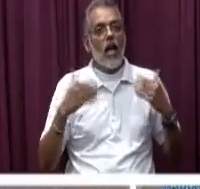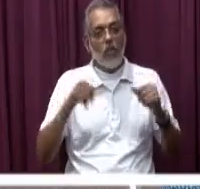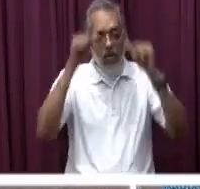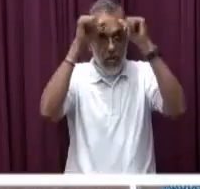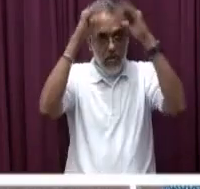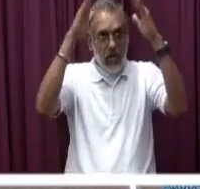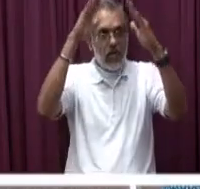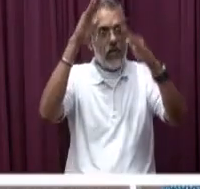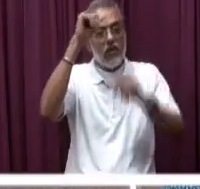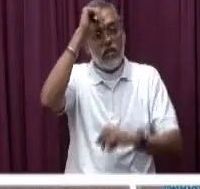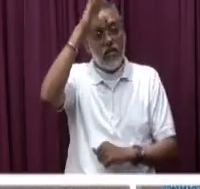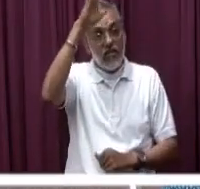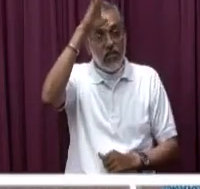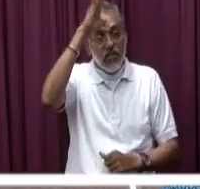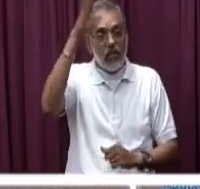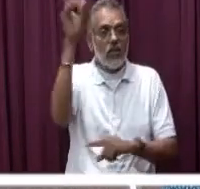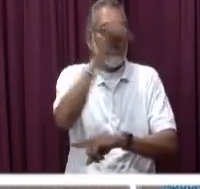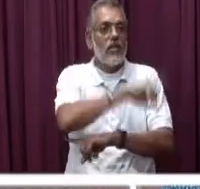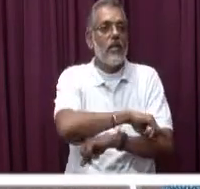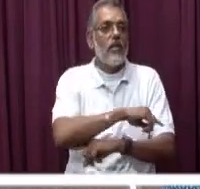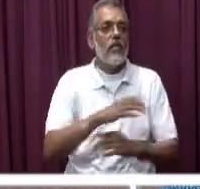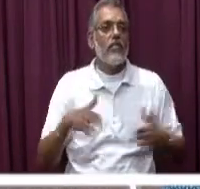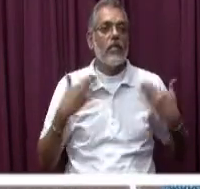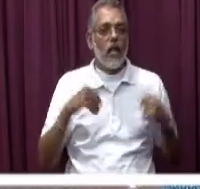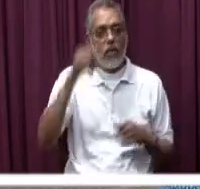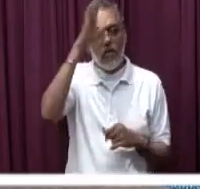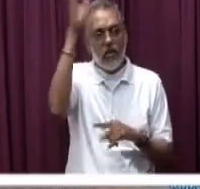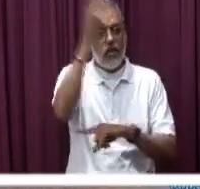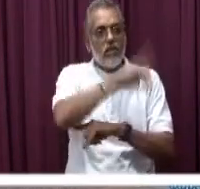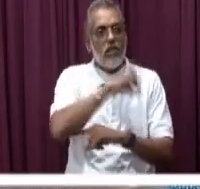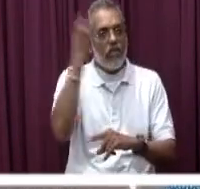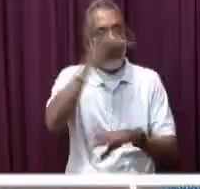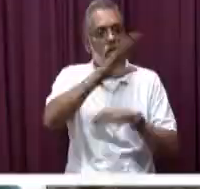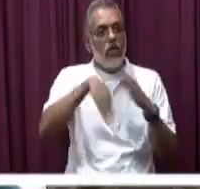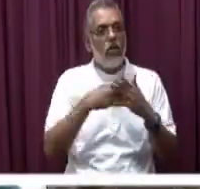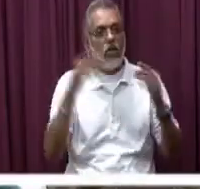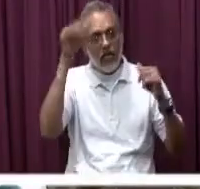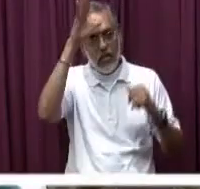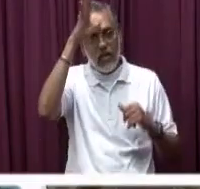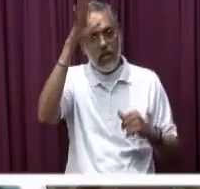Eh? We could give them a round of applause.